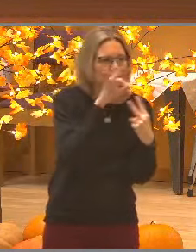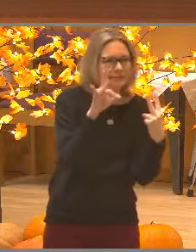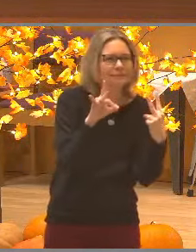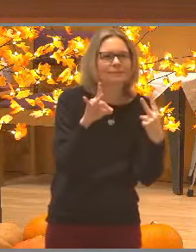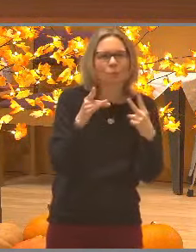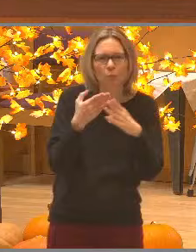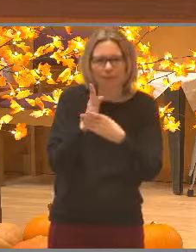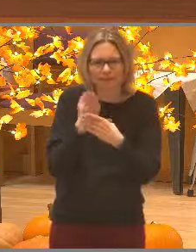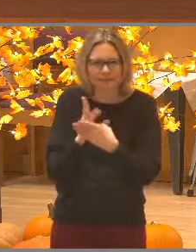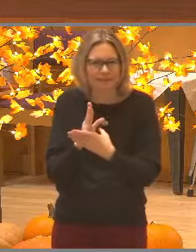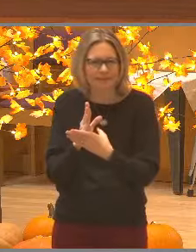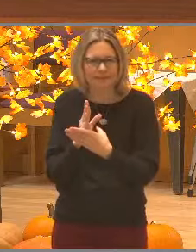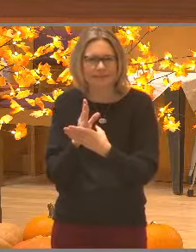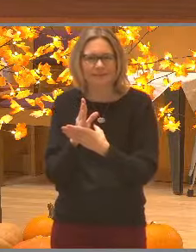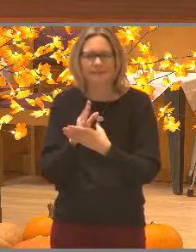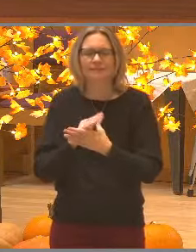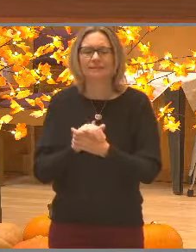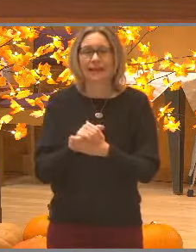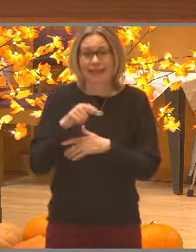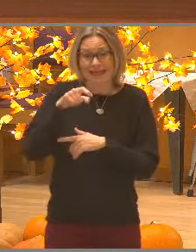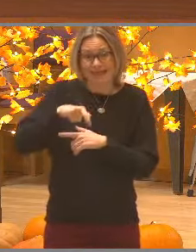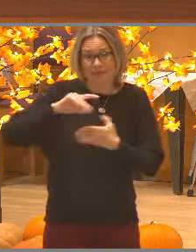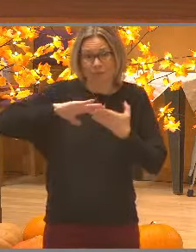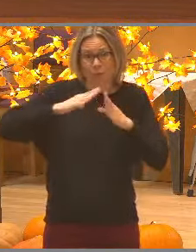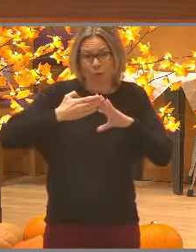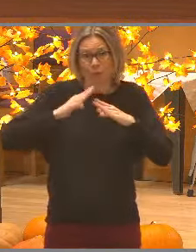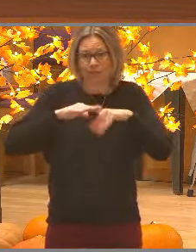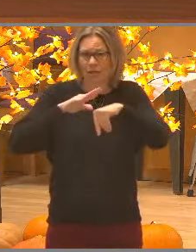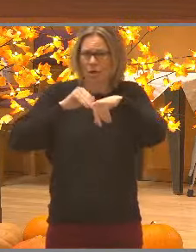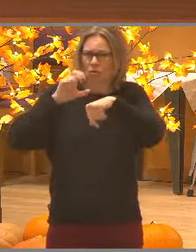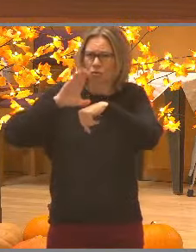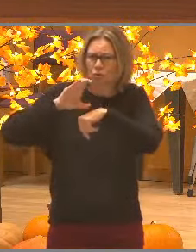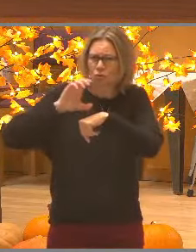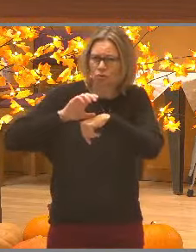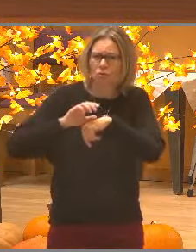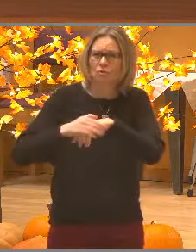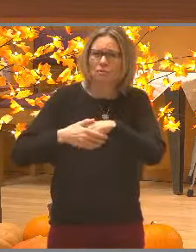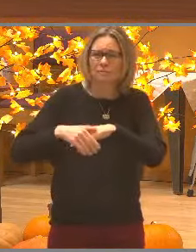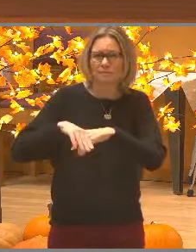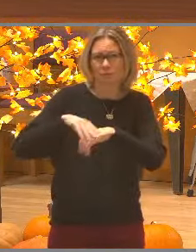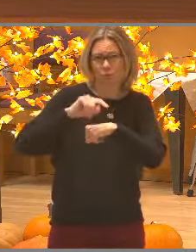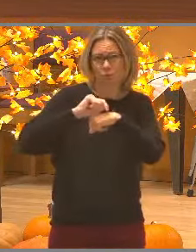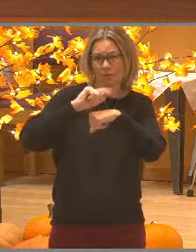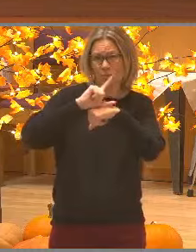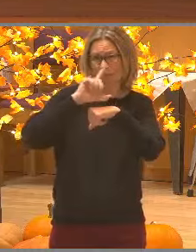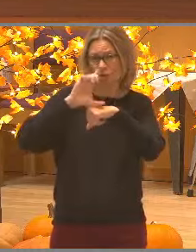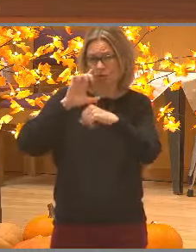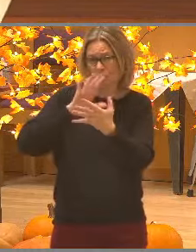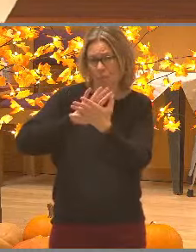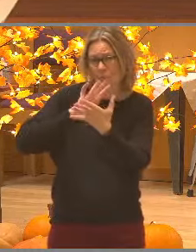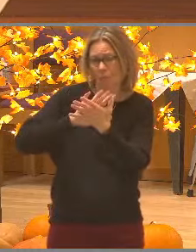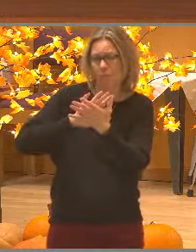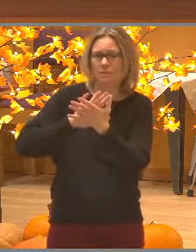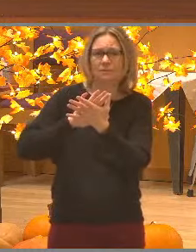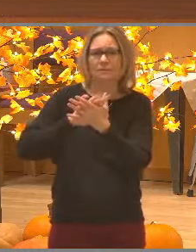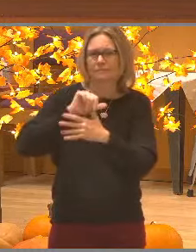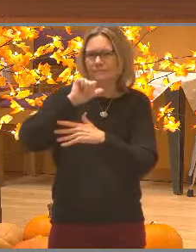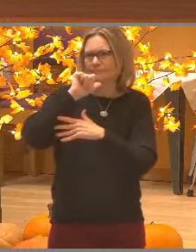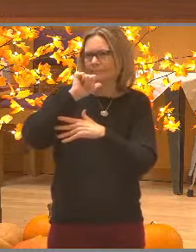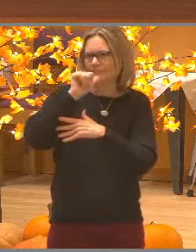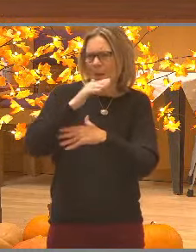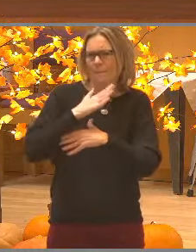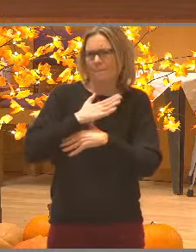rights. This community called Church, Trinity Lutheran Church and Schools, is not